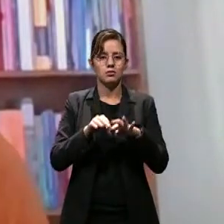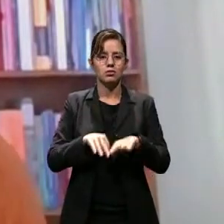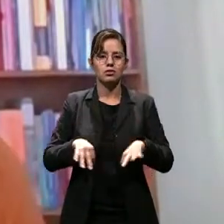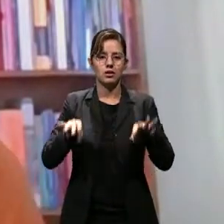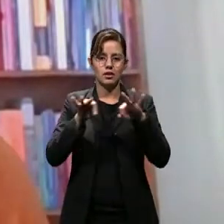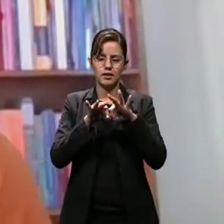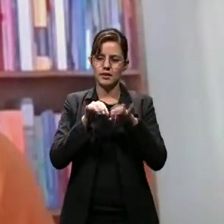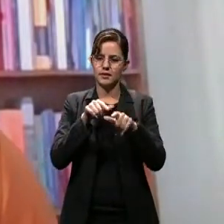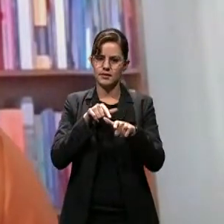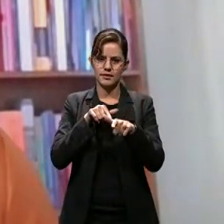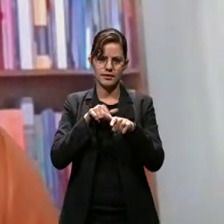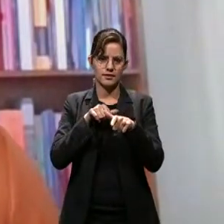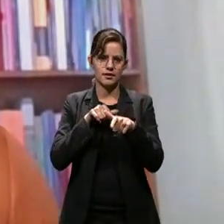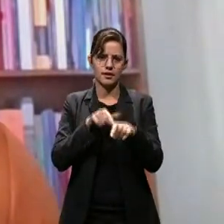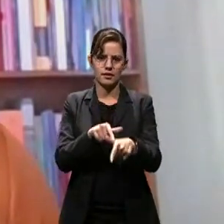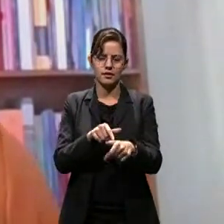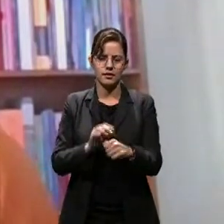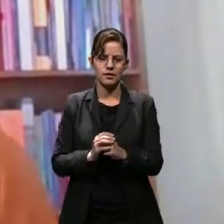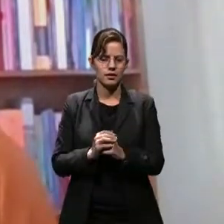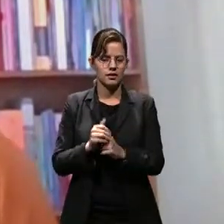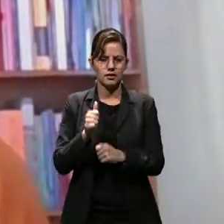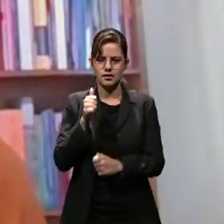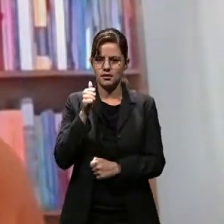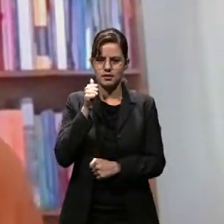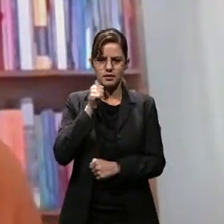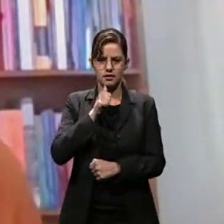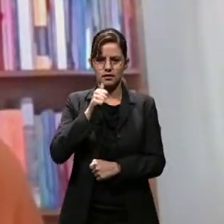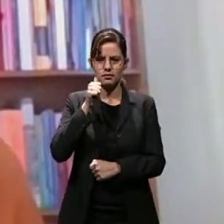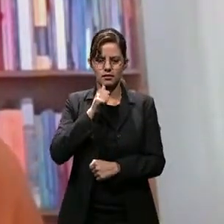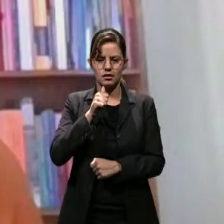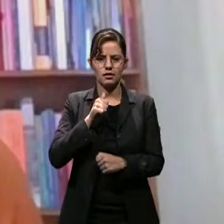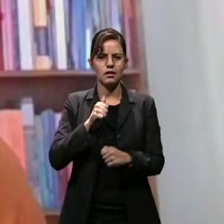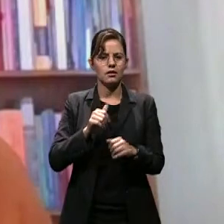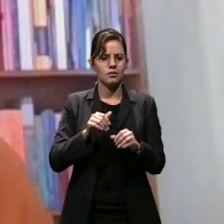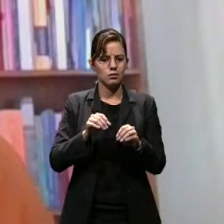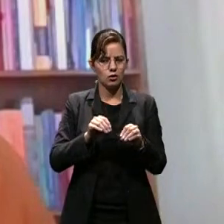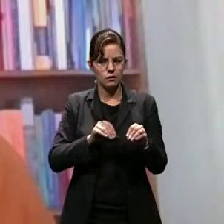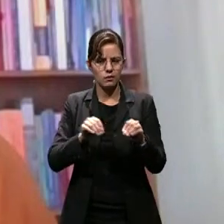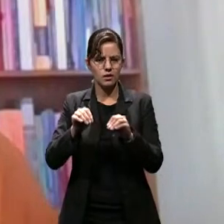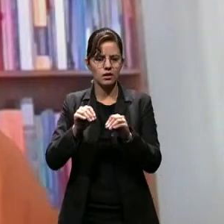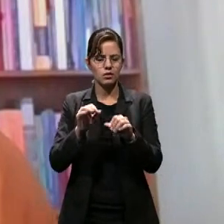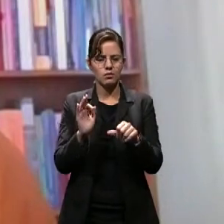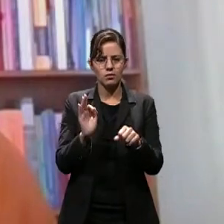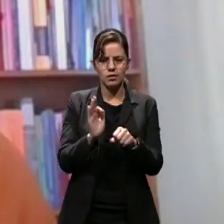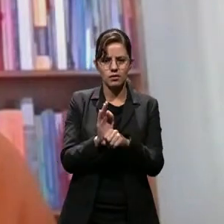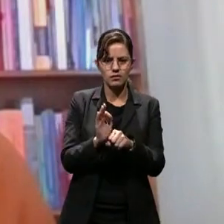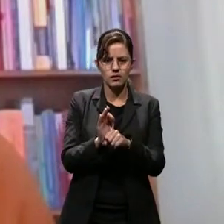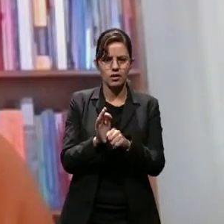why it's important to always be